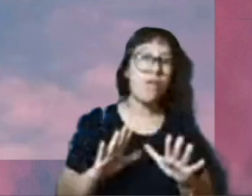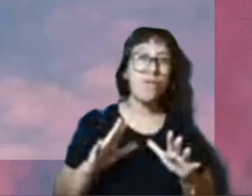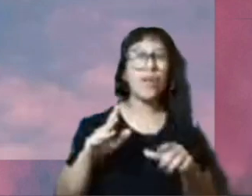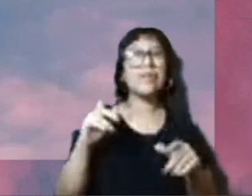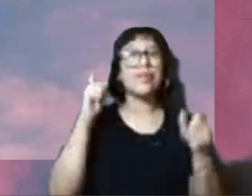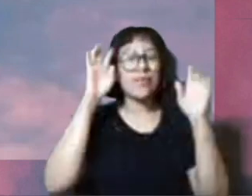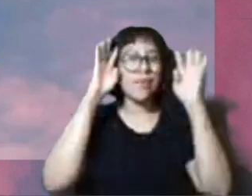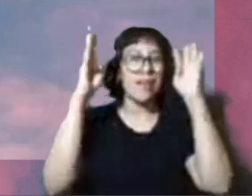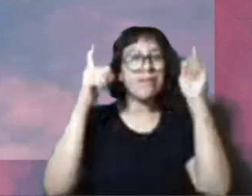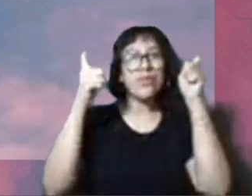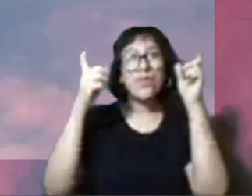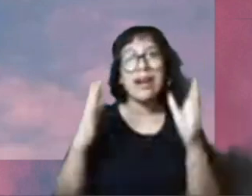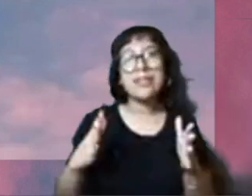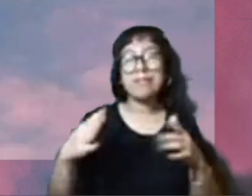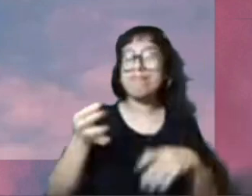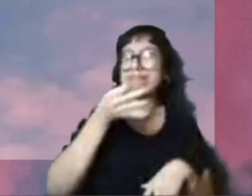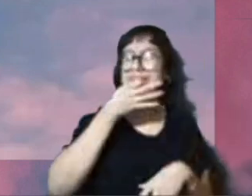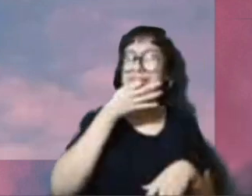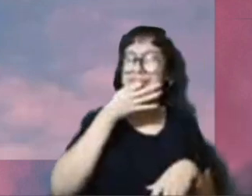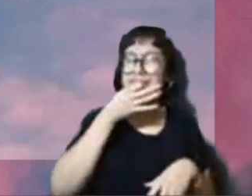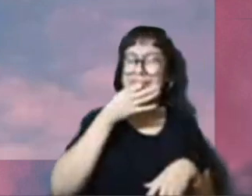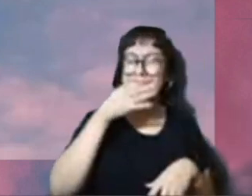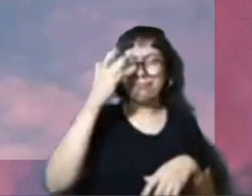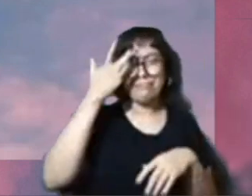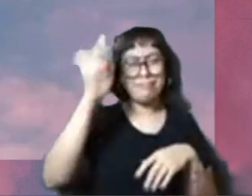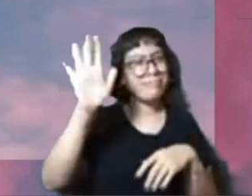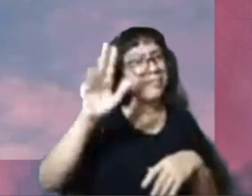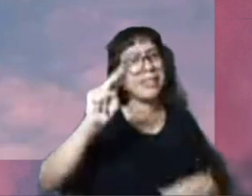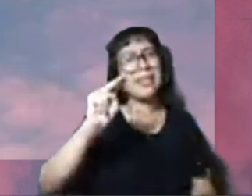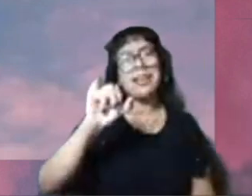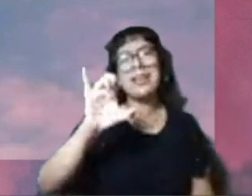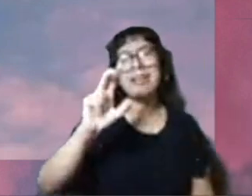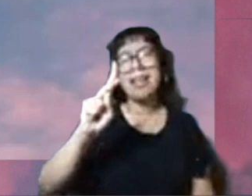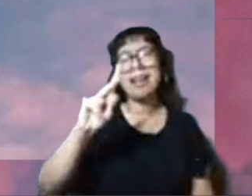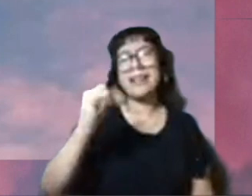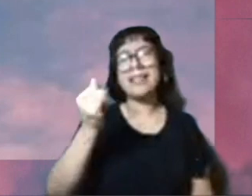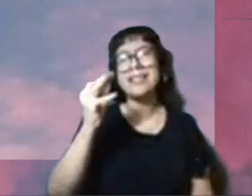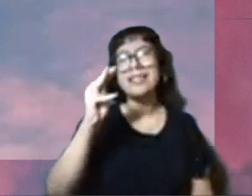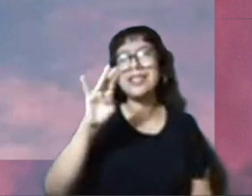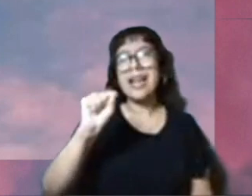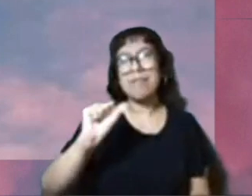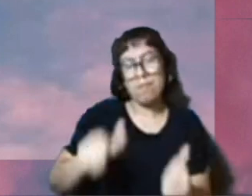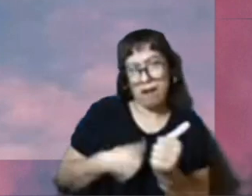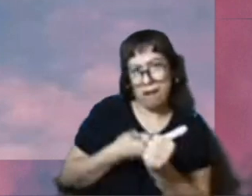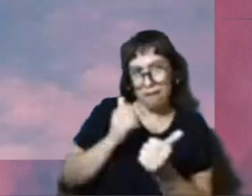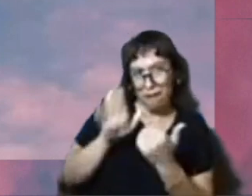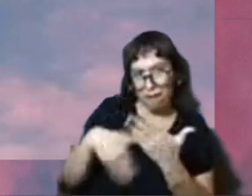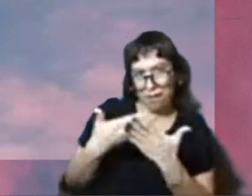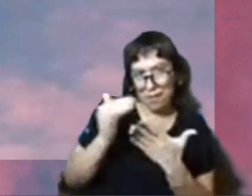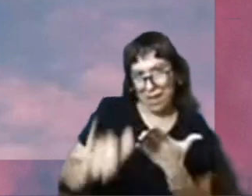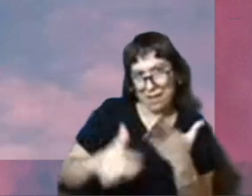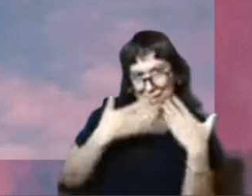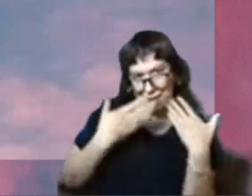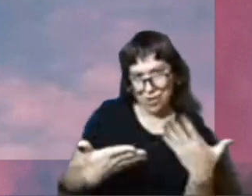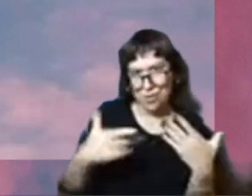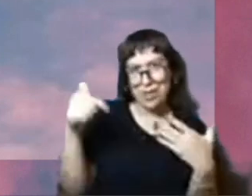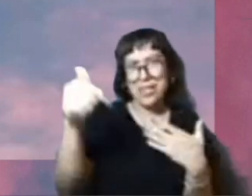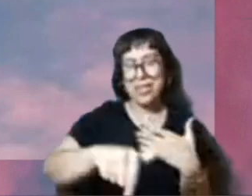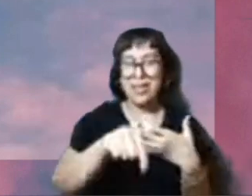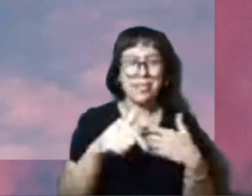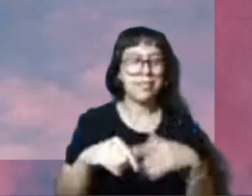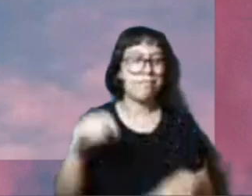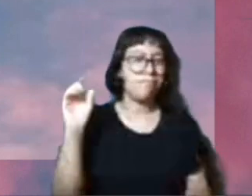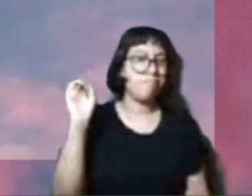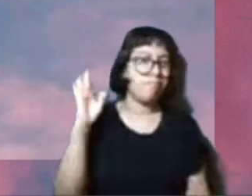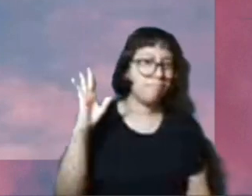director, mastermind by the name of Nick James, who was behind all of that, making this thing as dope as